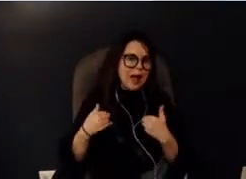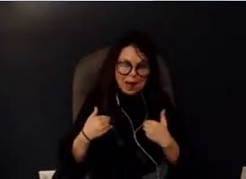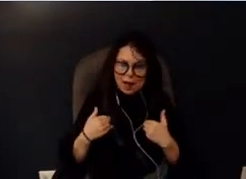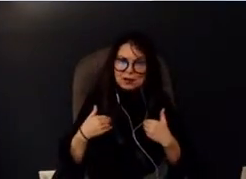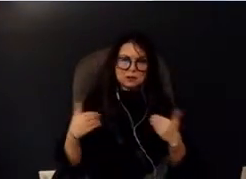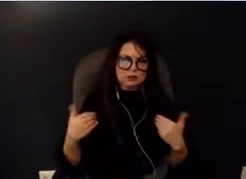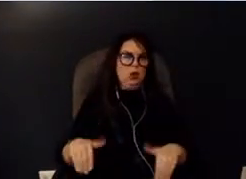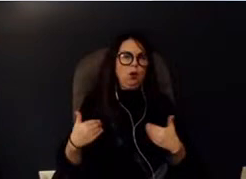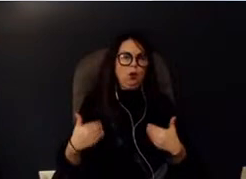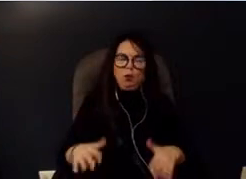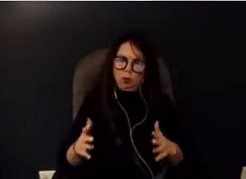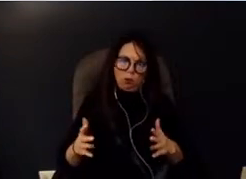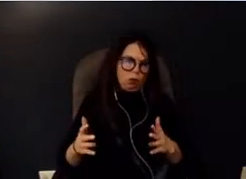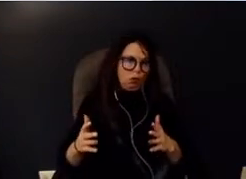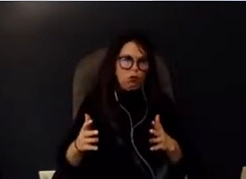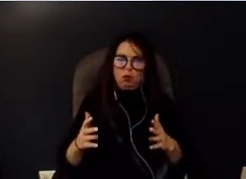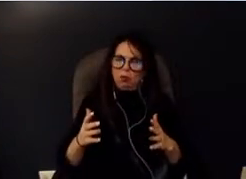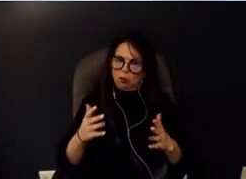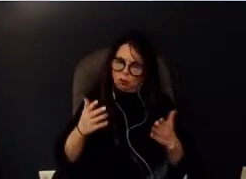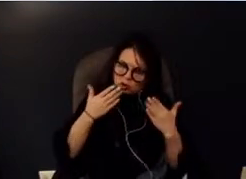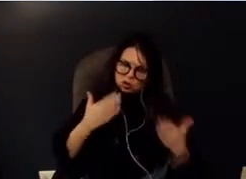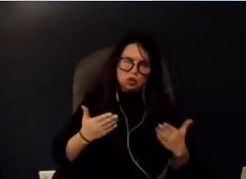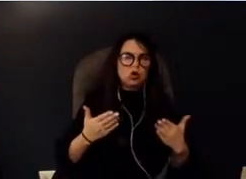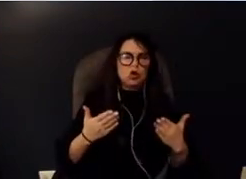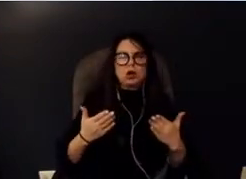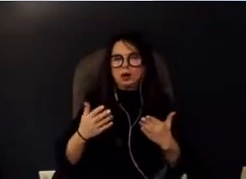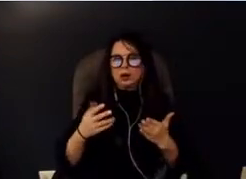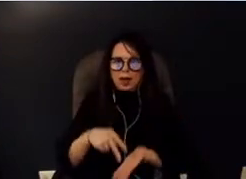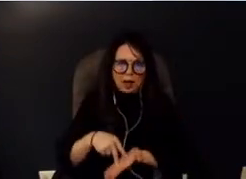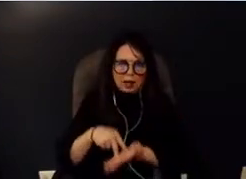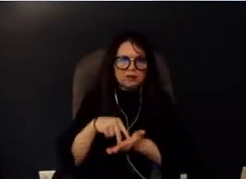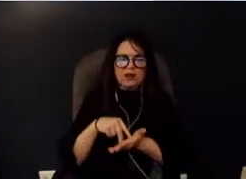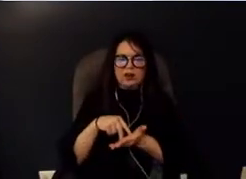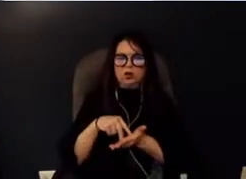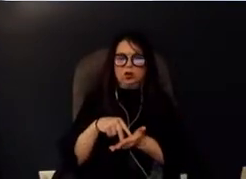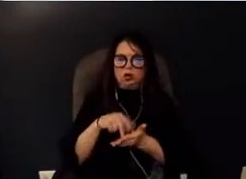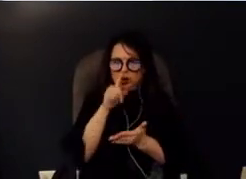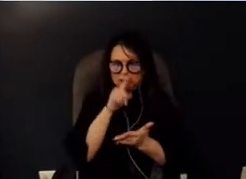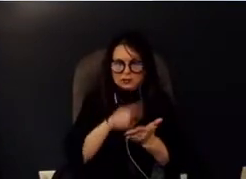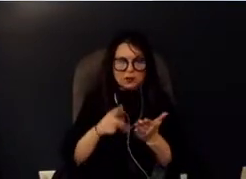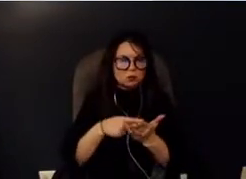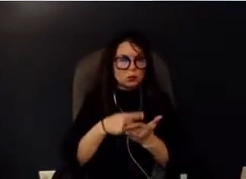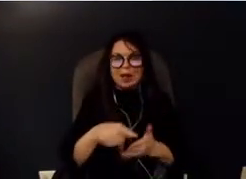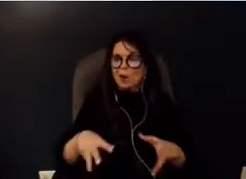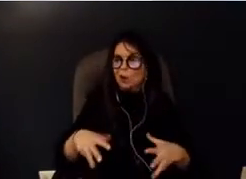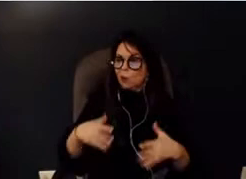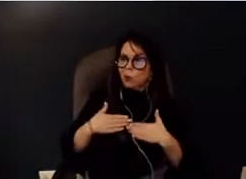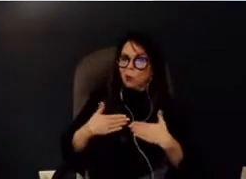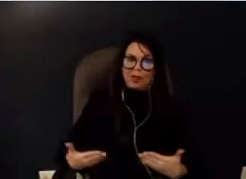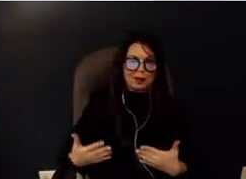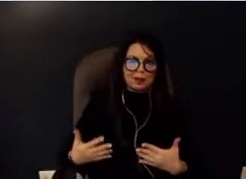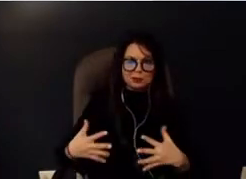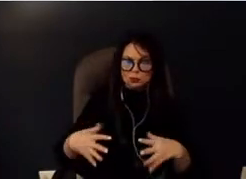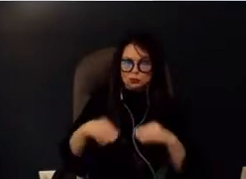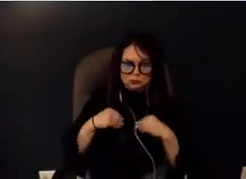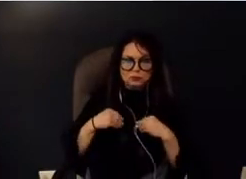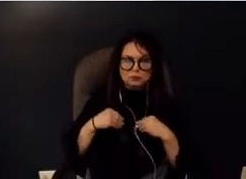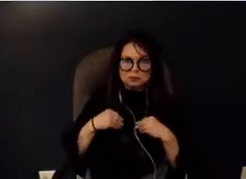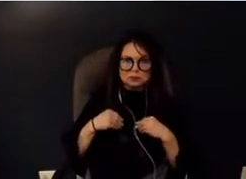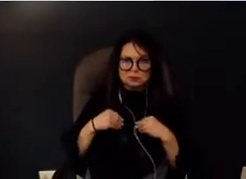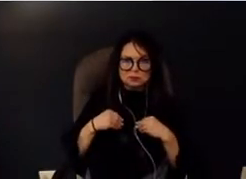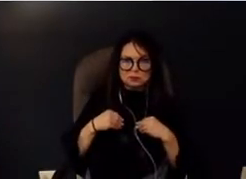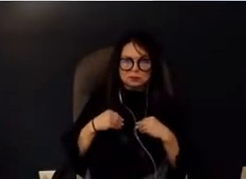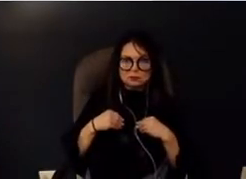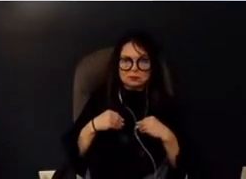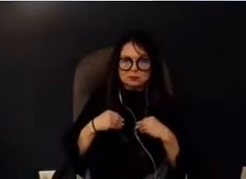they have they are willing to take this on, and they're willing to take this on without asking for any of the revenues that